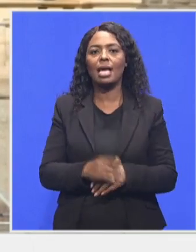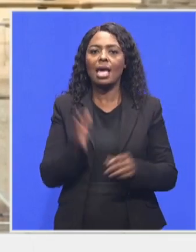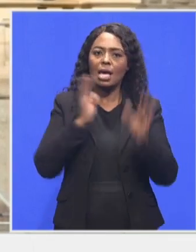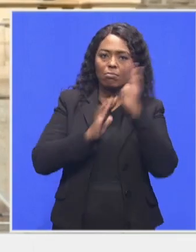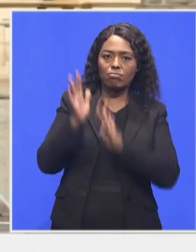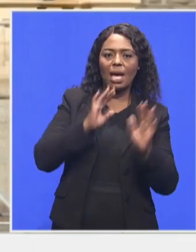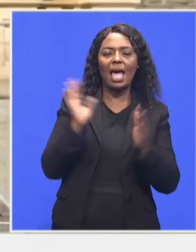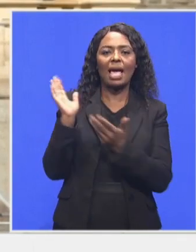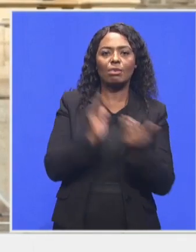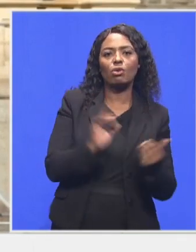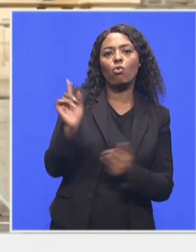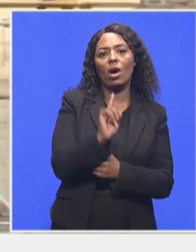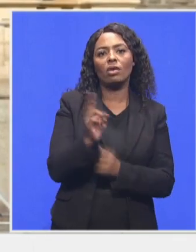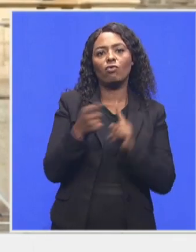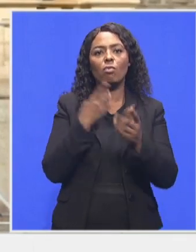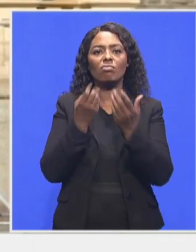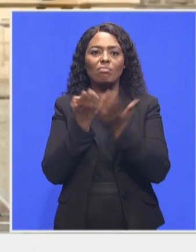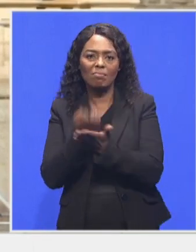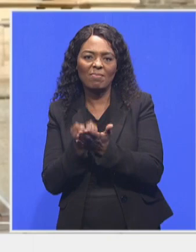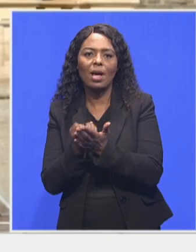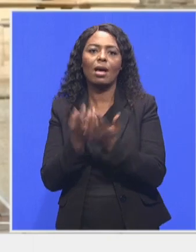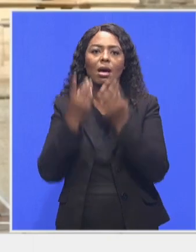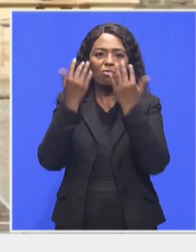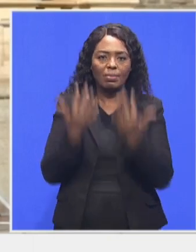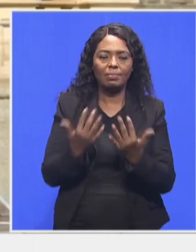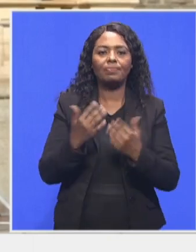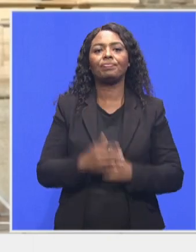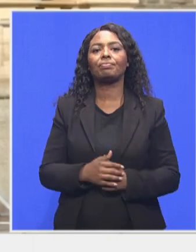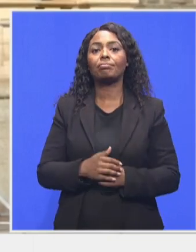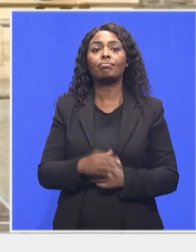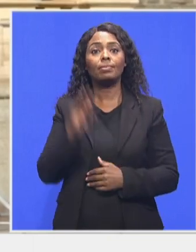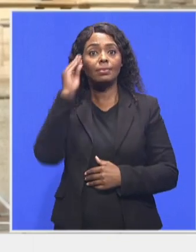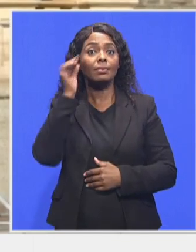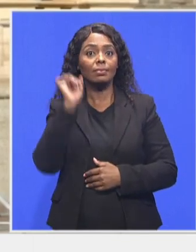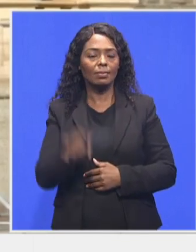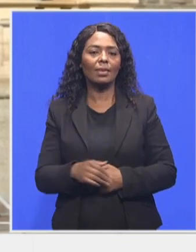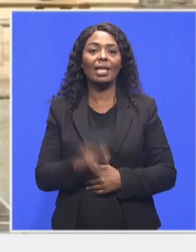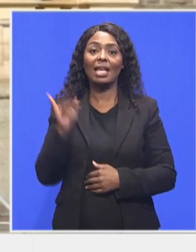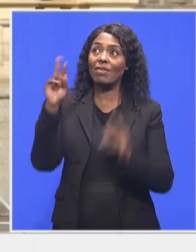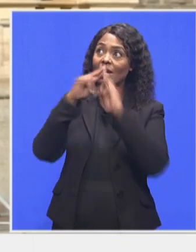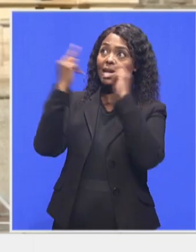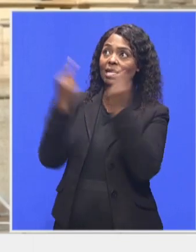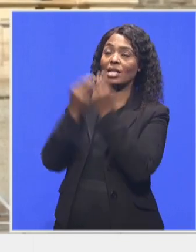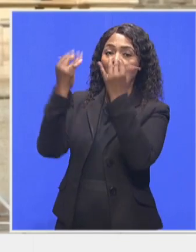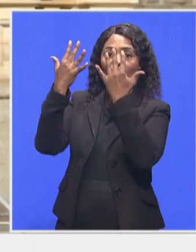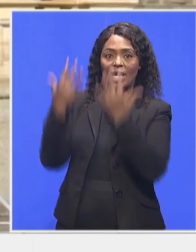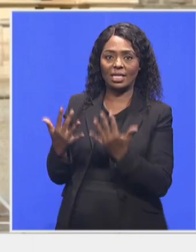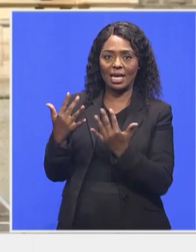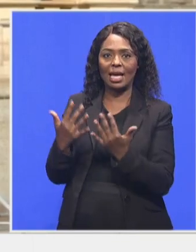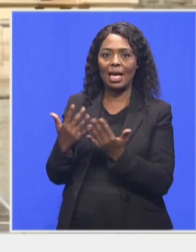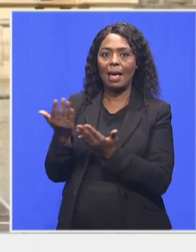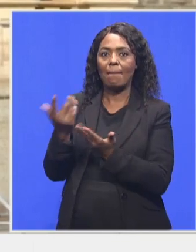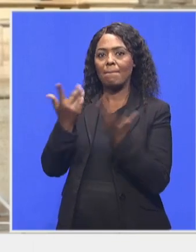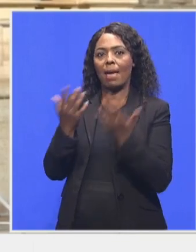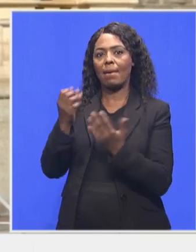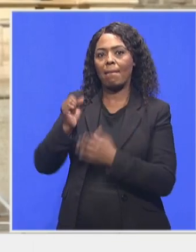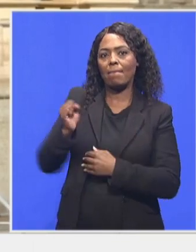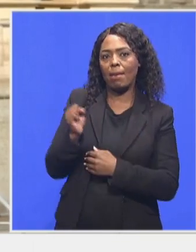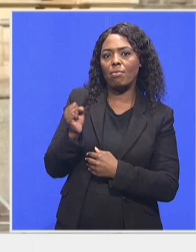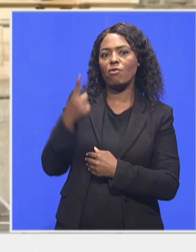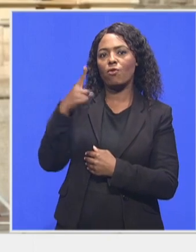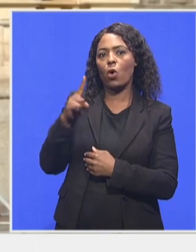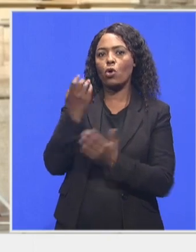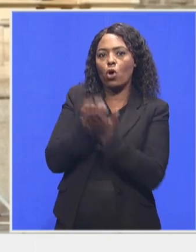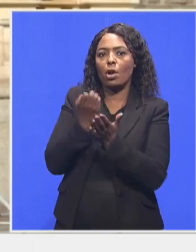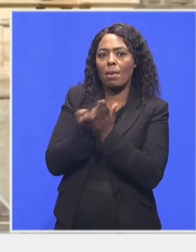their expectations are. So it's going to be very interesting. If National Treasury is budgeting for economic growth to grow